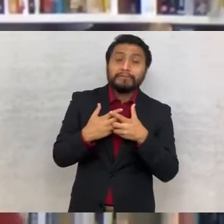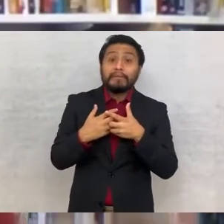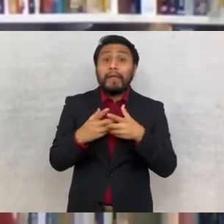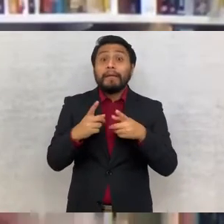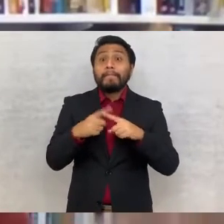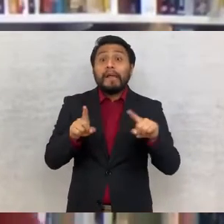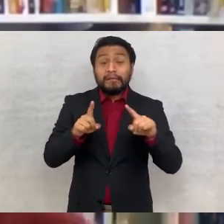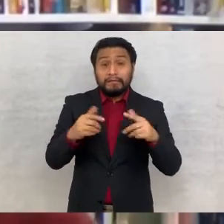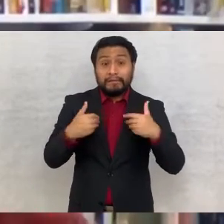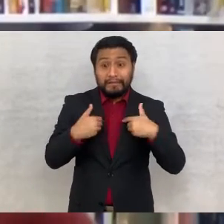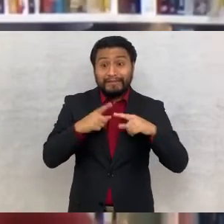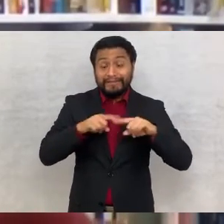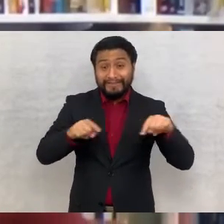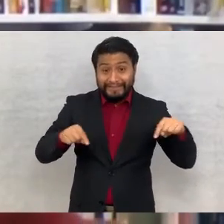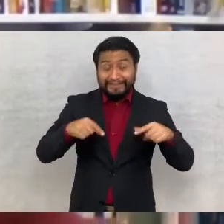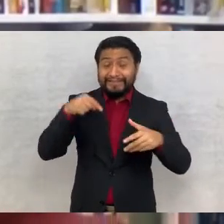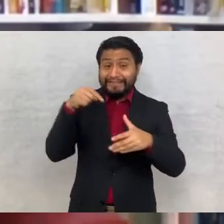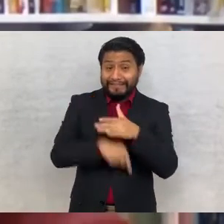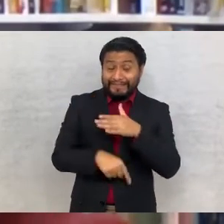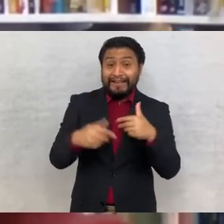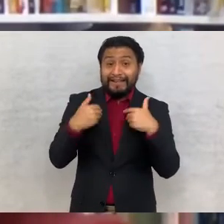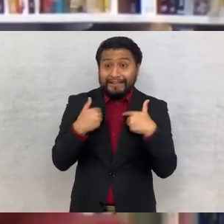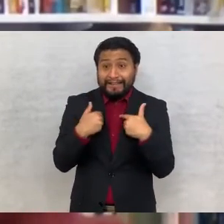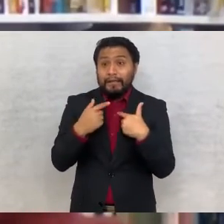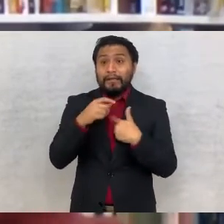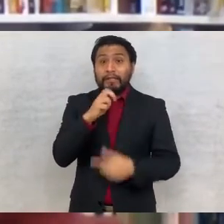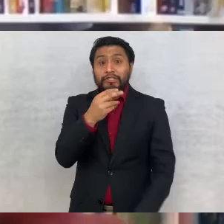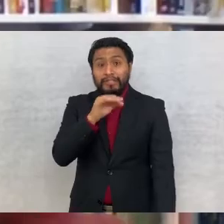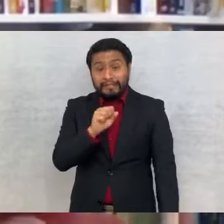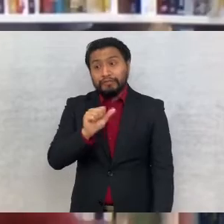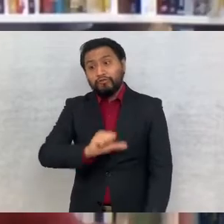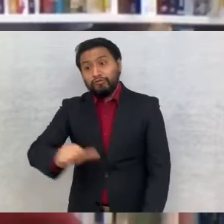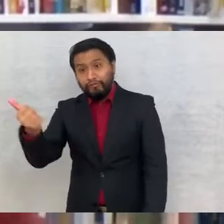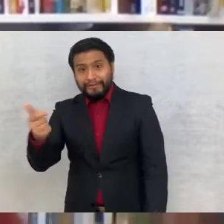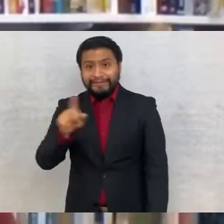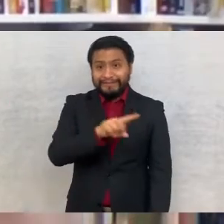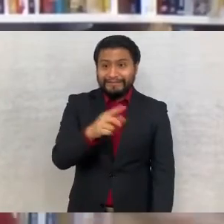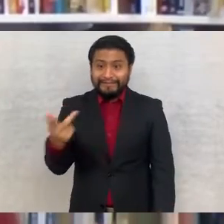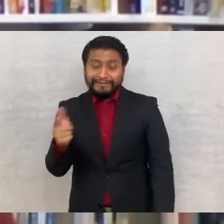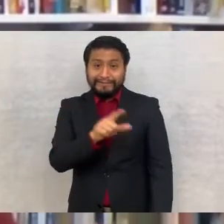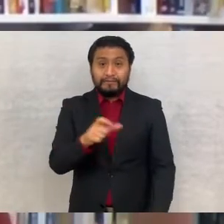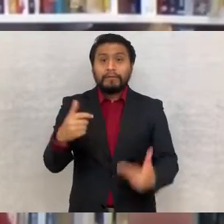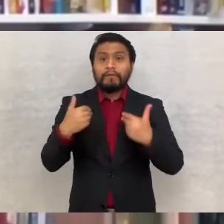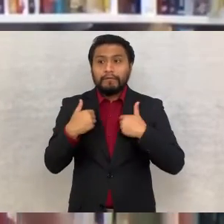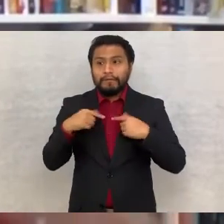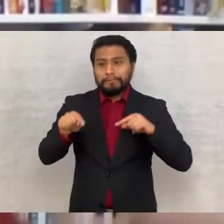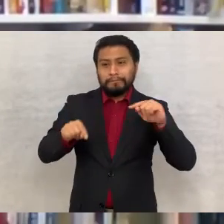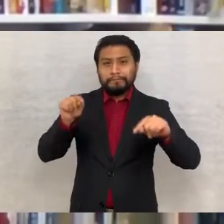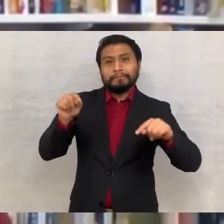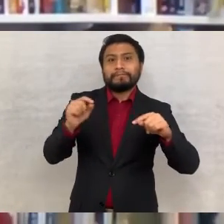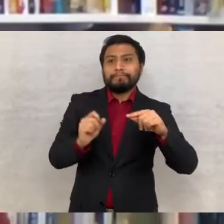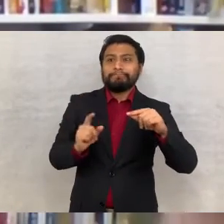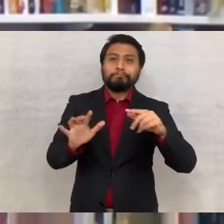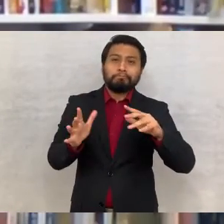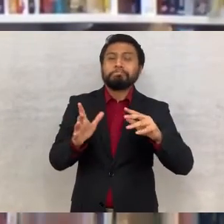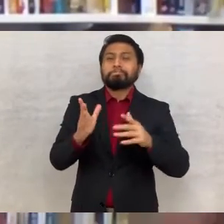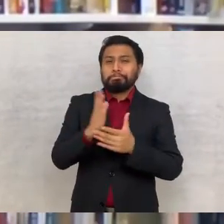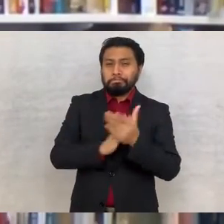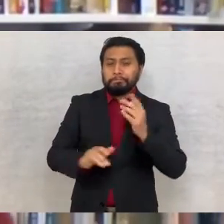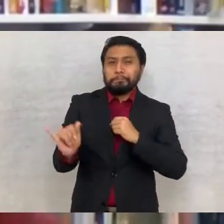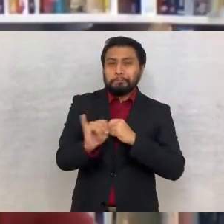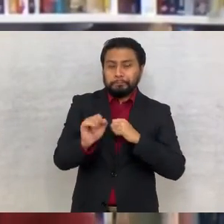reproductive process. But beyond the differences and the blurred points of contact between one eugenics and another, there are patterns common to